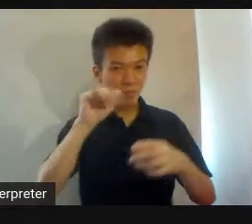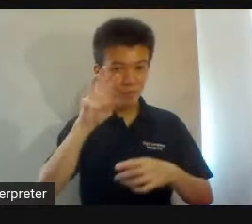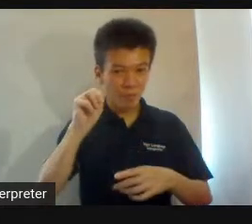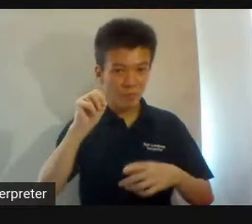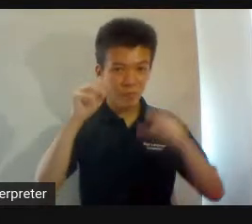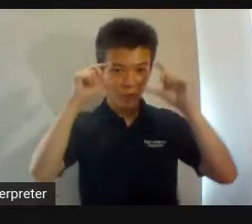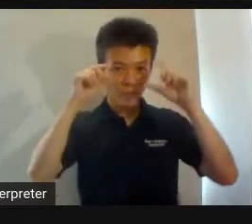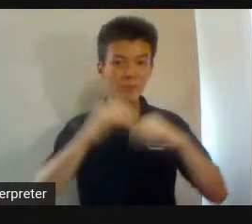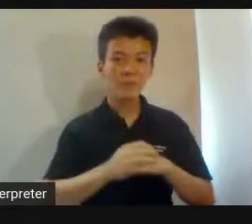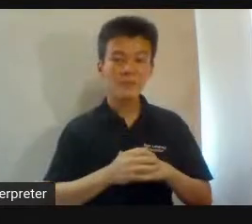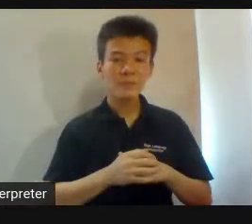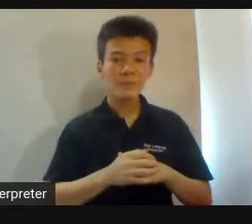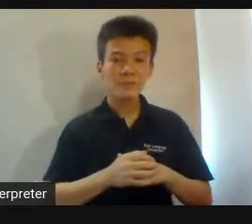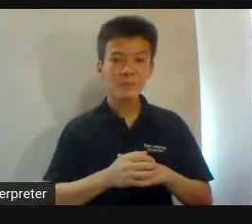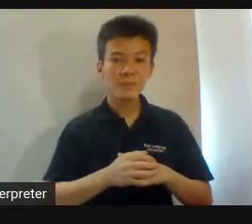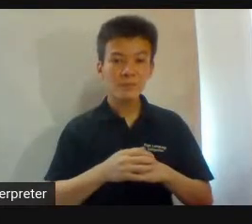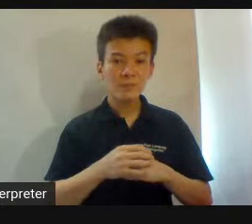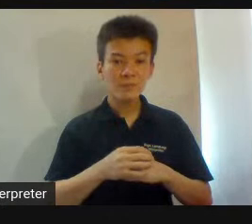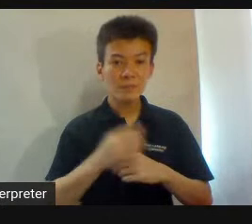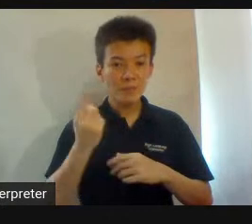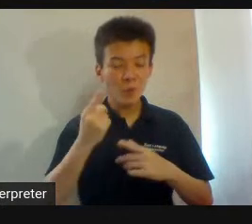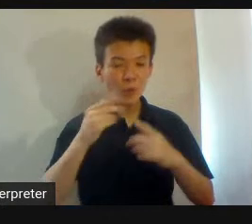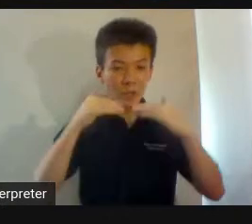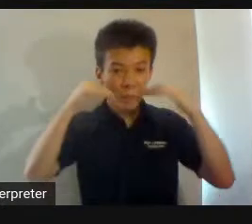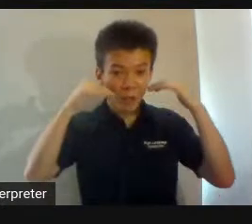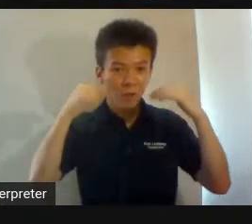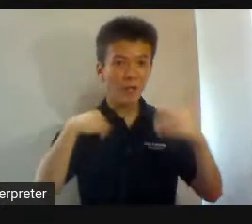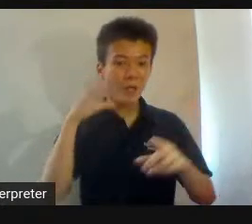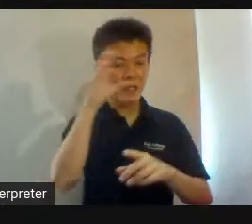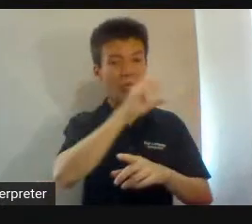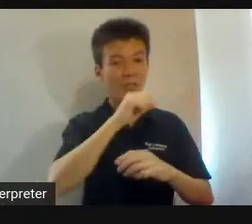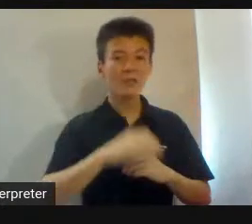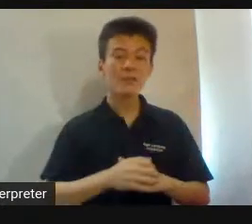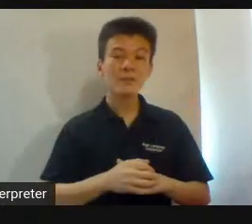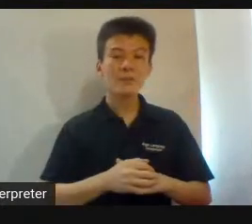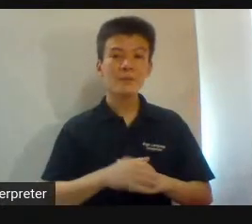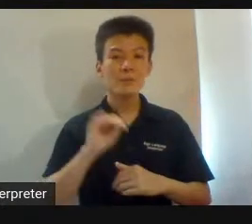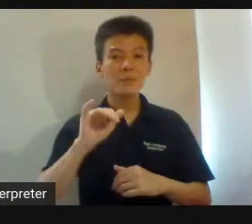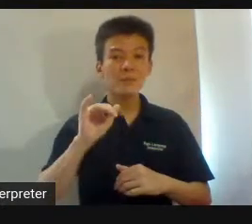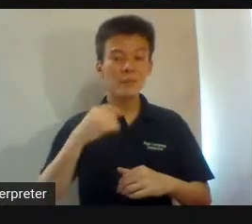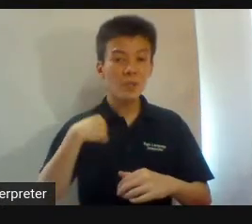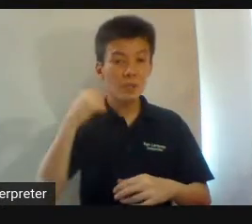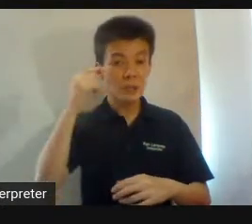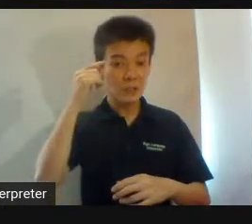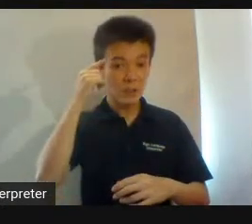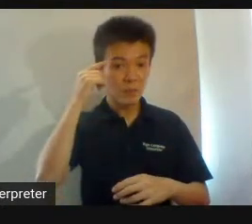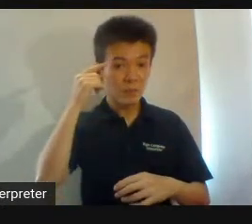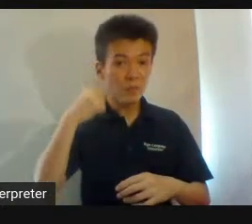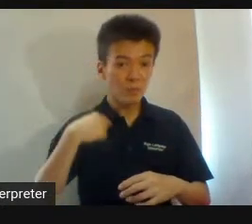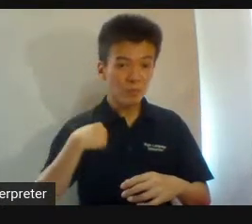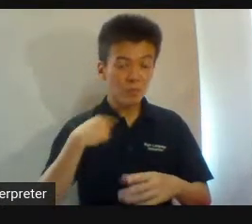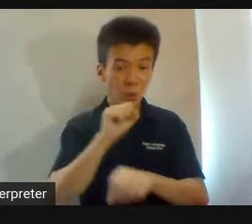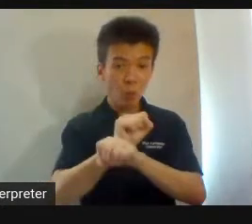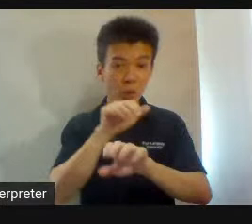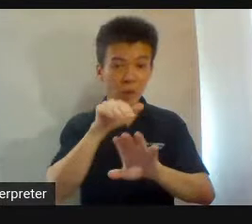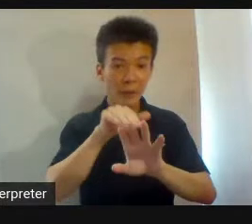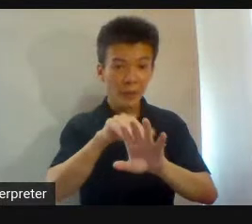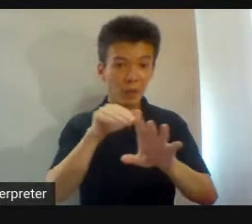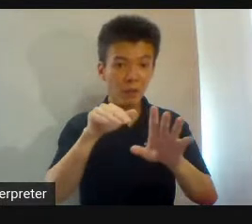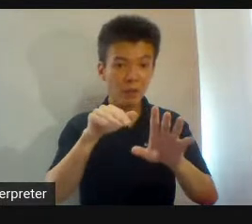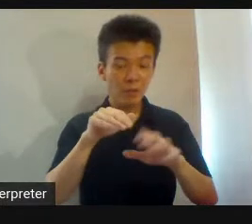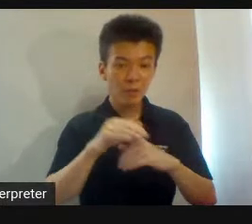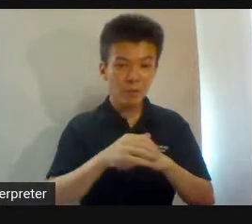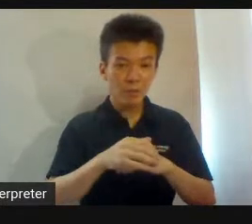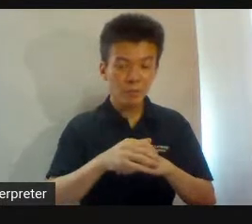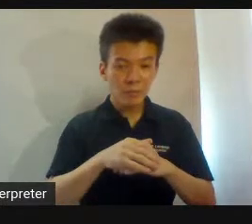specs, always smiling, I guess. Yeah, and I think I work at the Lian